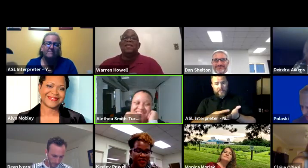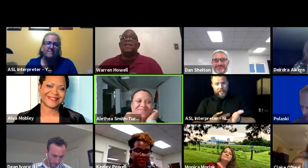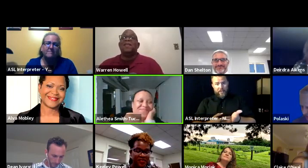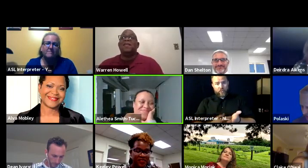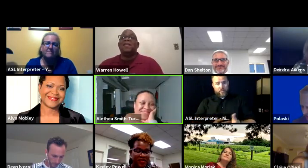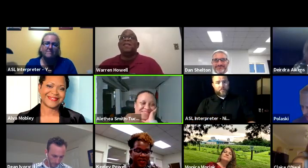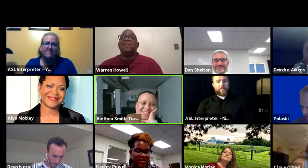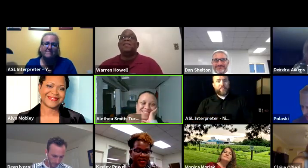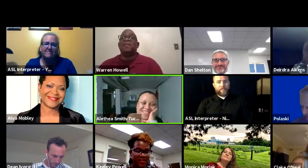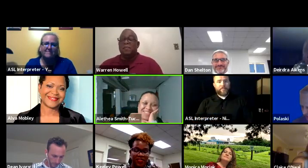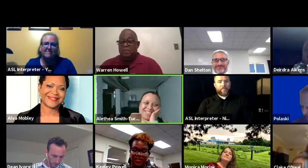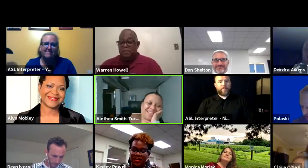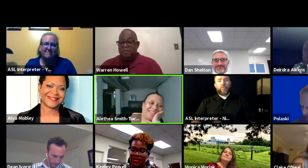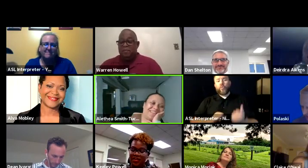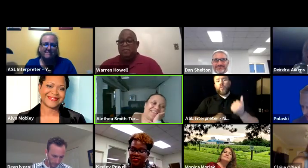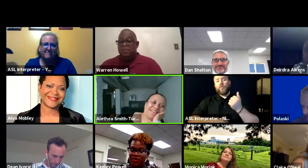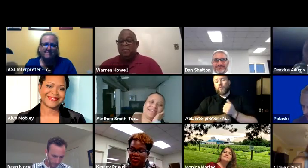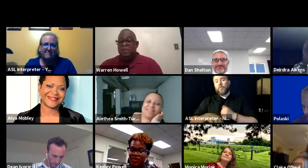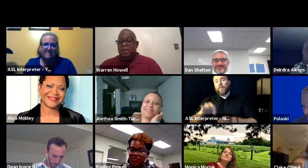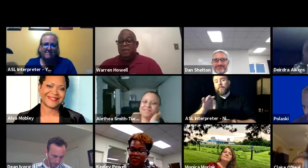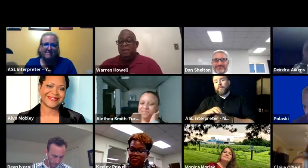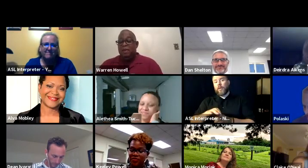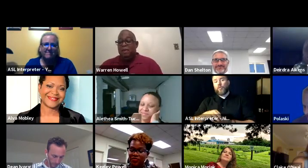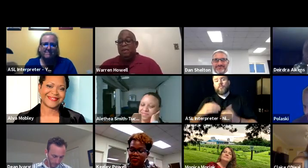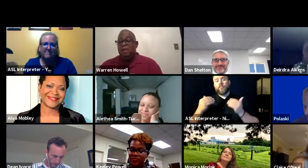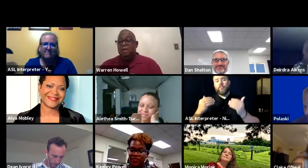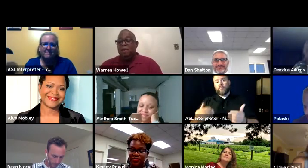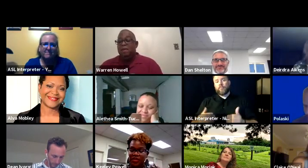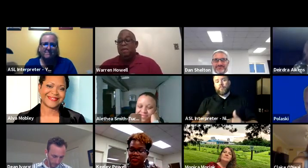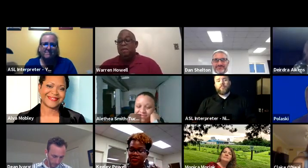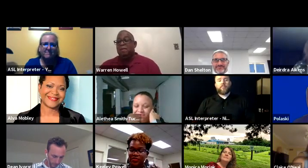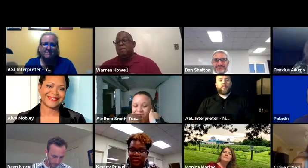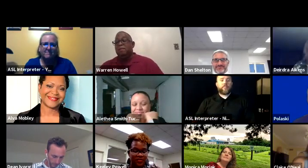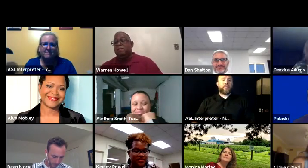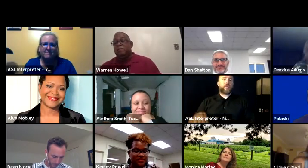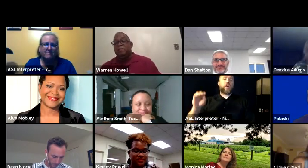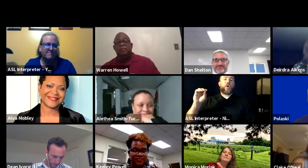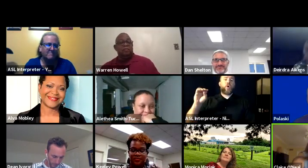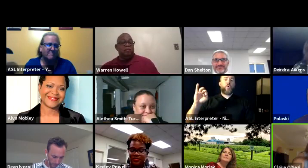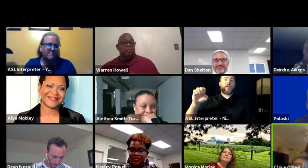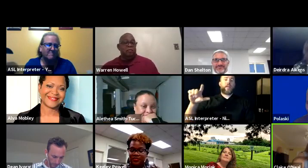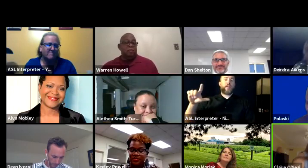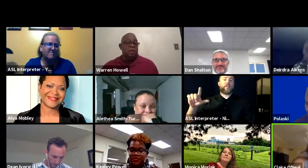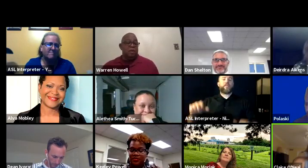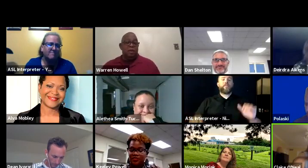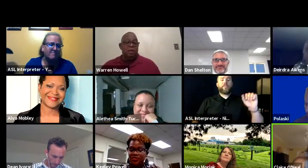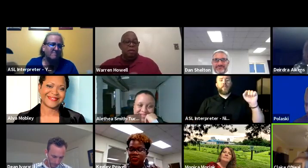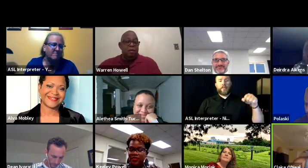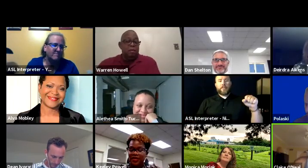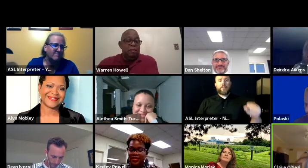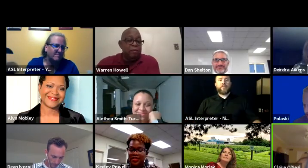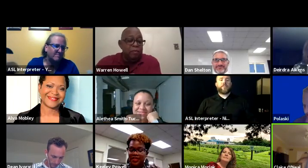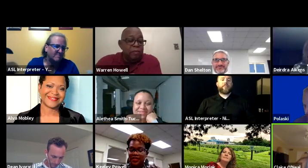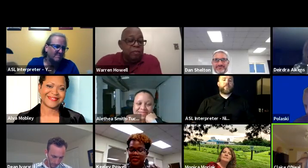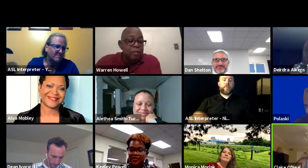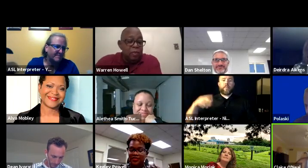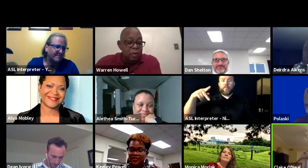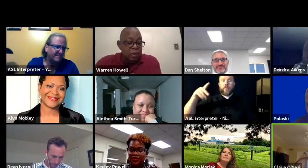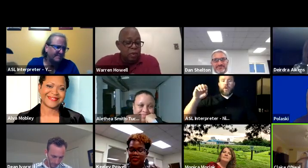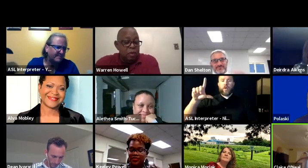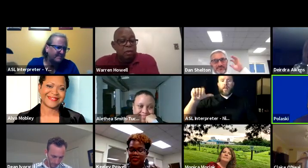Fred. All right, hearing none, we'll go ahead and call the roll for the vote. Dr. O'Neill? Claire O'Neill, yes. Mr.